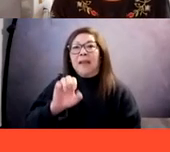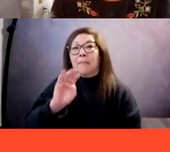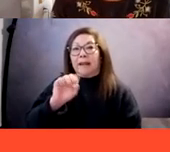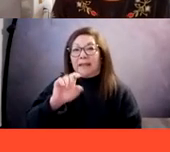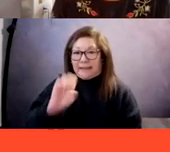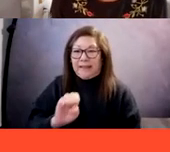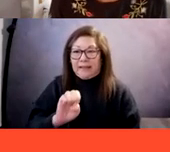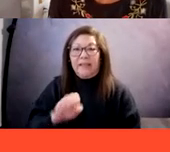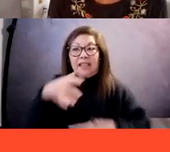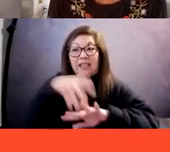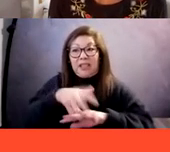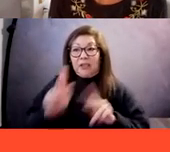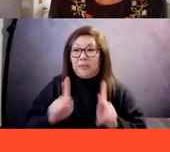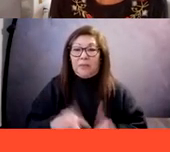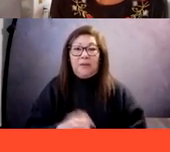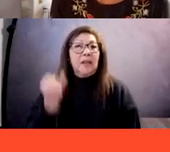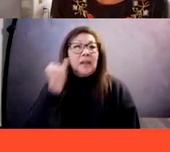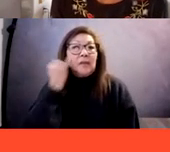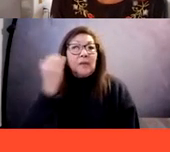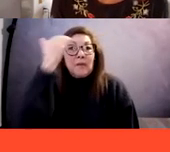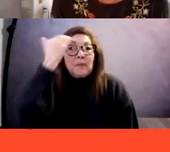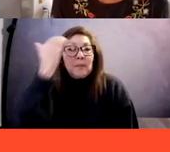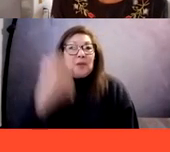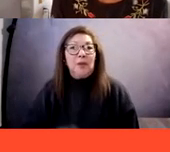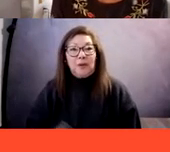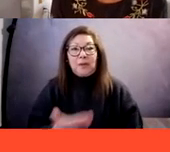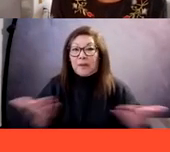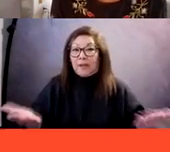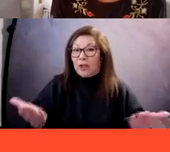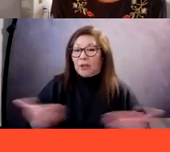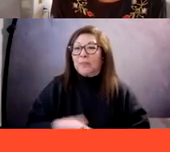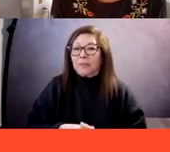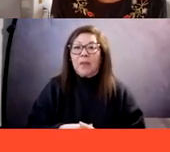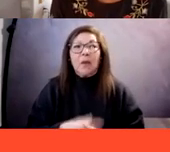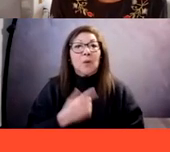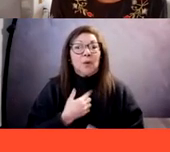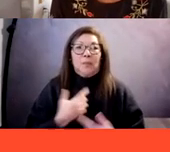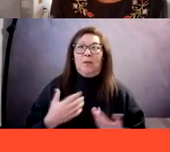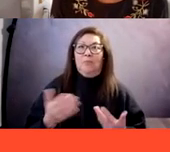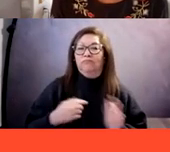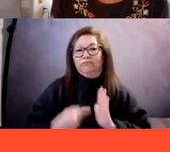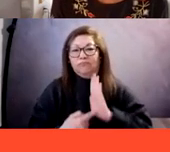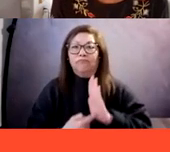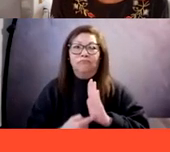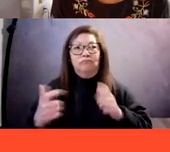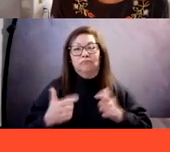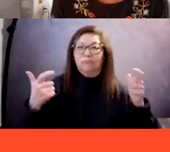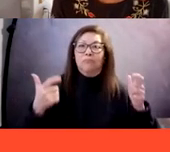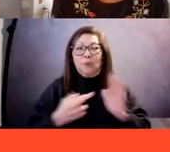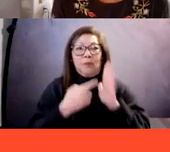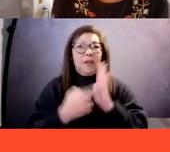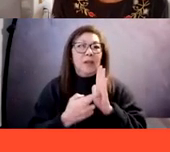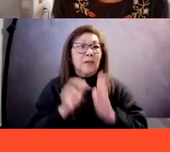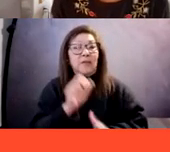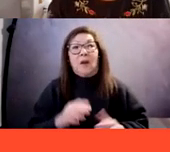For those of you who are familiar with A4, you know that we're dedicated to ensuring greater representation, equity, and opportunities for Asian